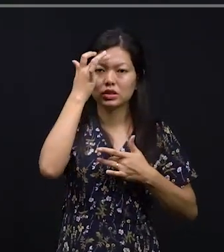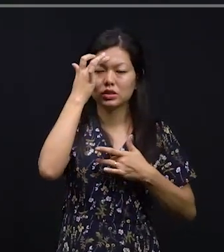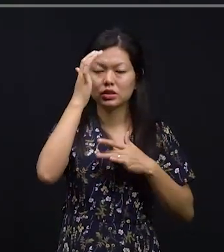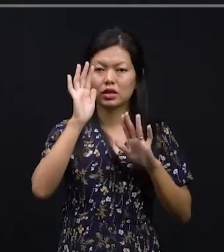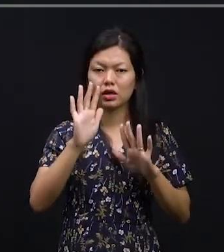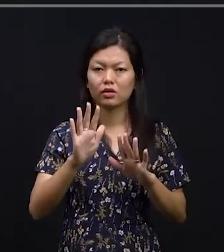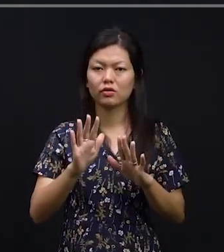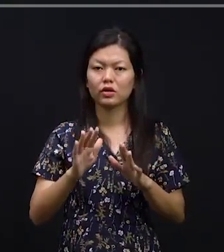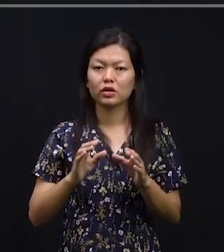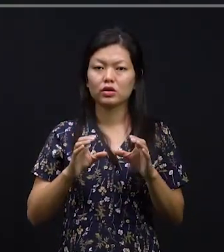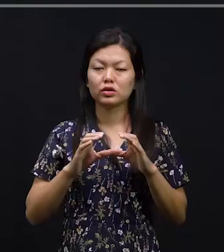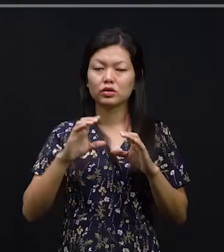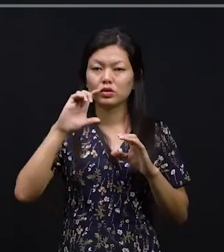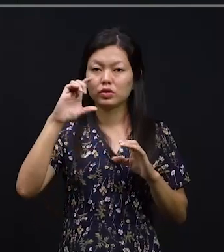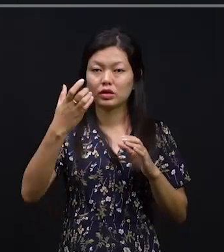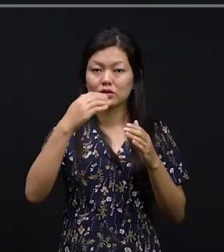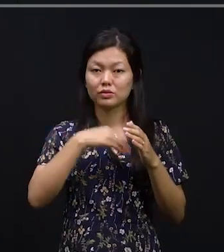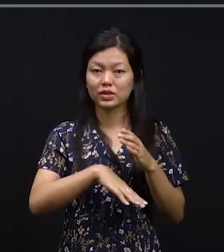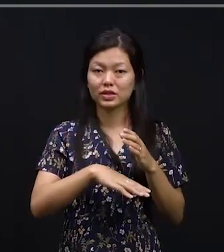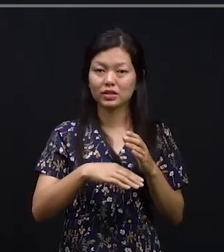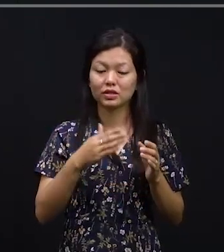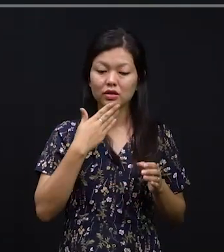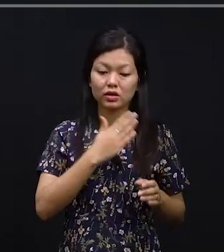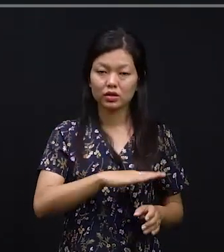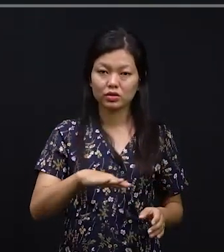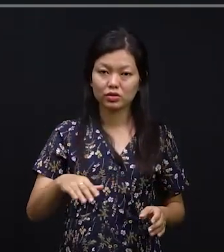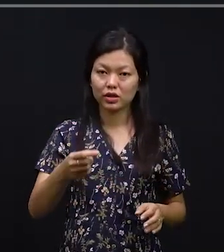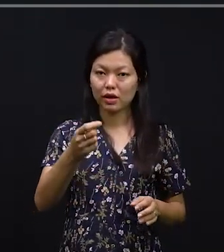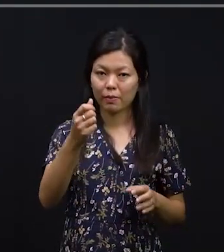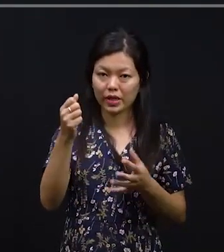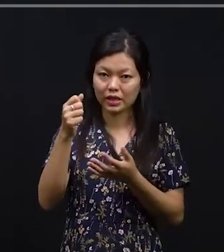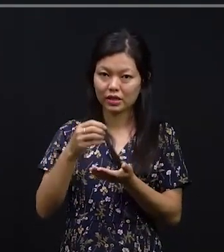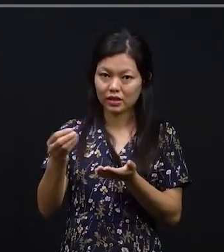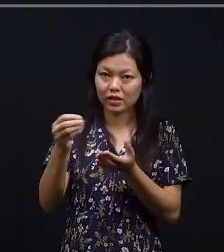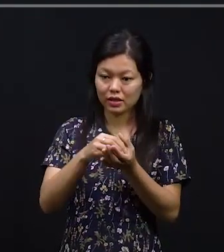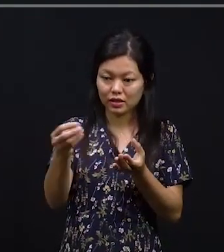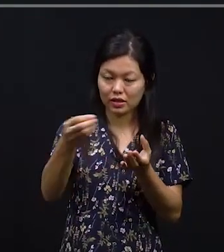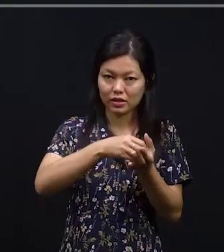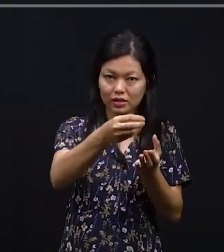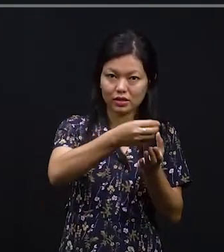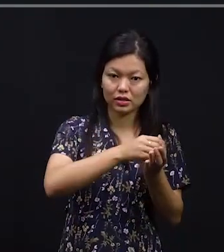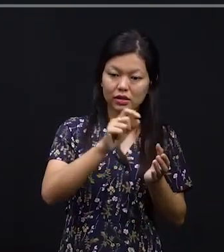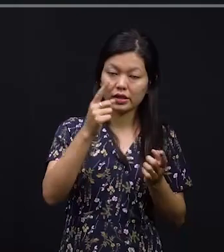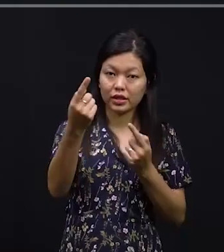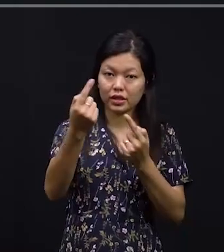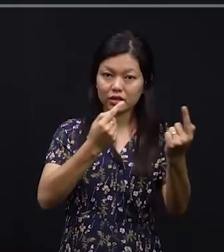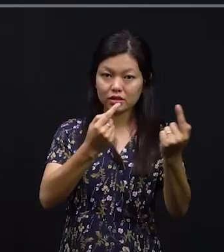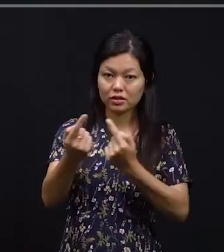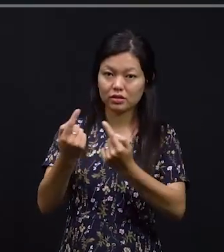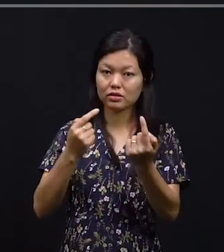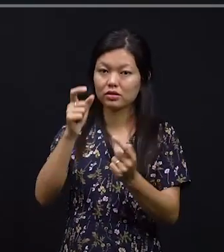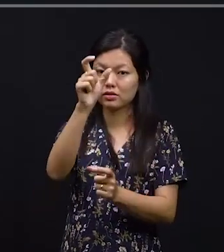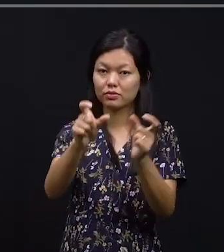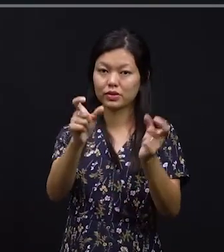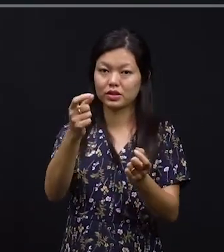bit of money from their pocket, and they collect those things to give it to their friend who is sick. So these are also people